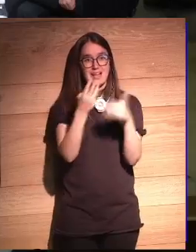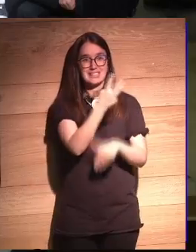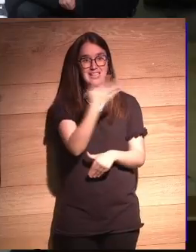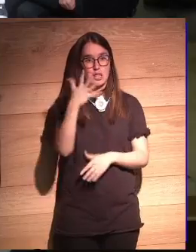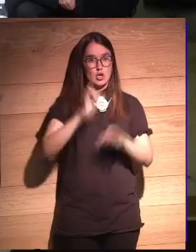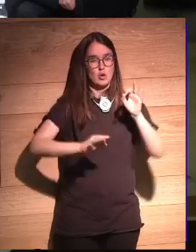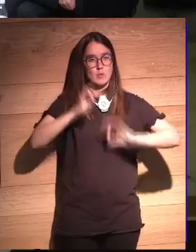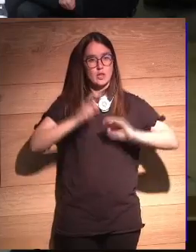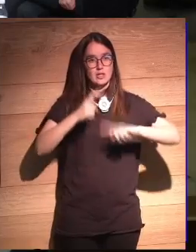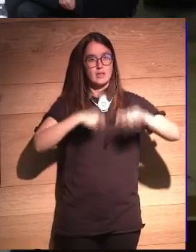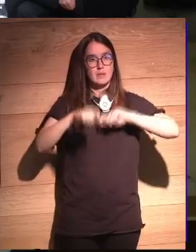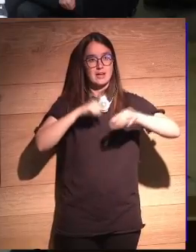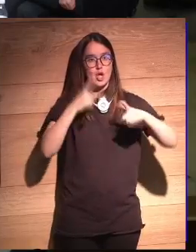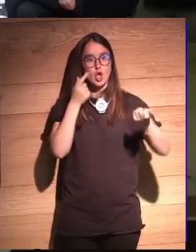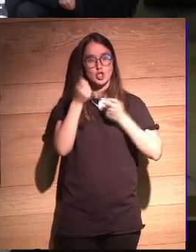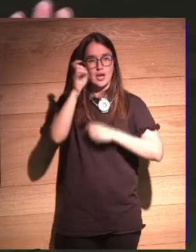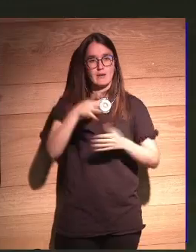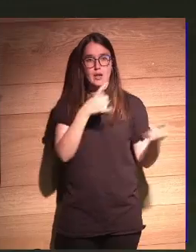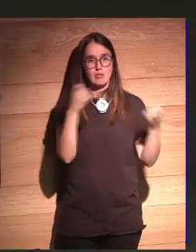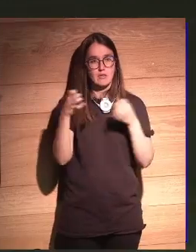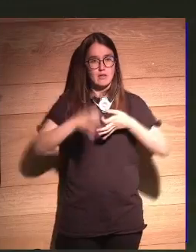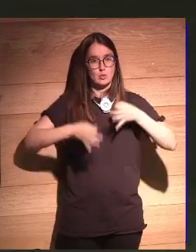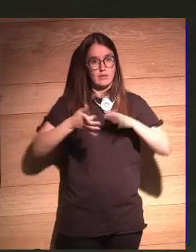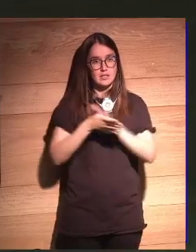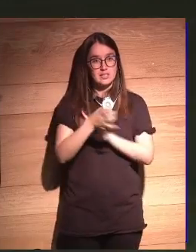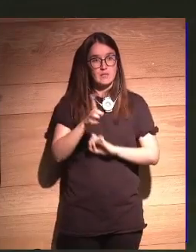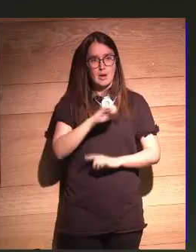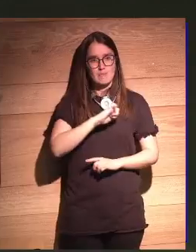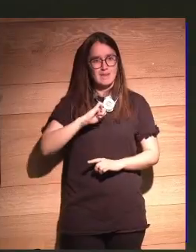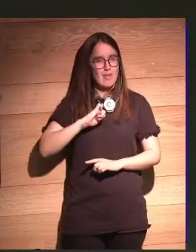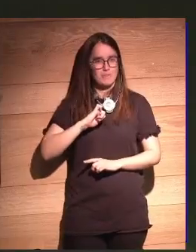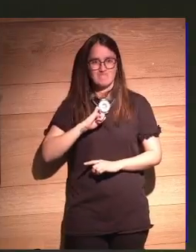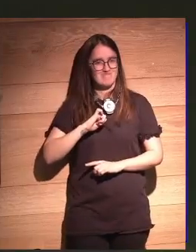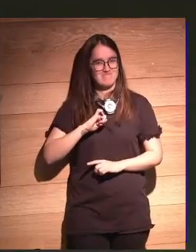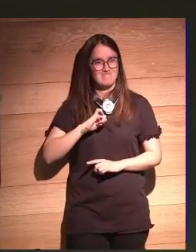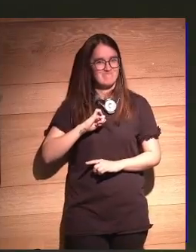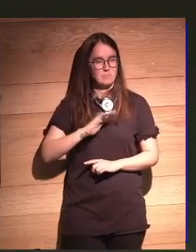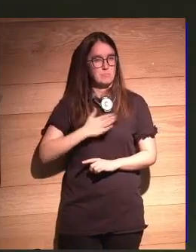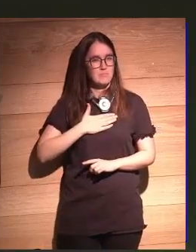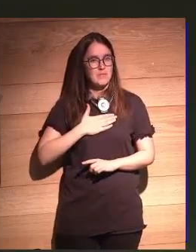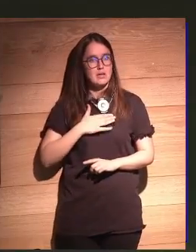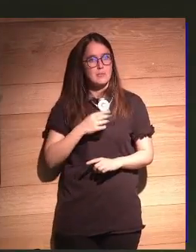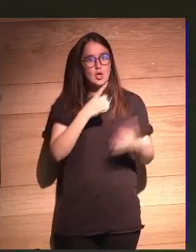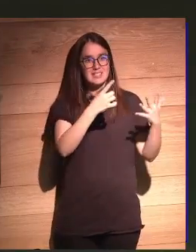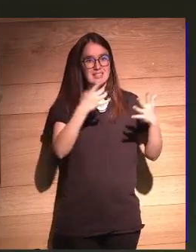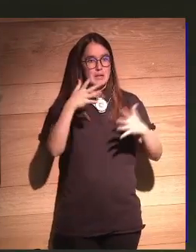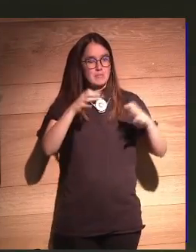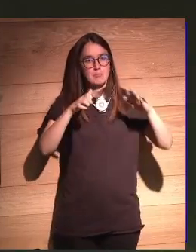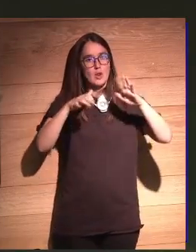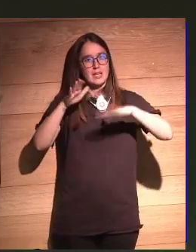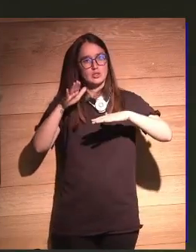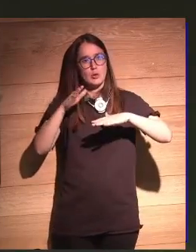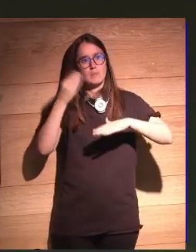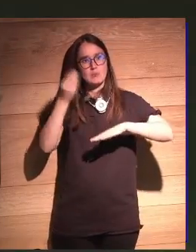first time they saw that 35% of the market is controlled by legal entities. So no private person, no private